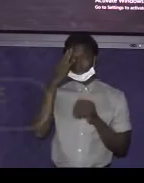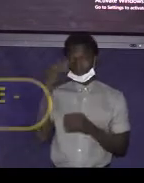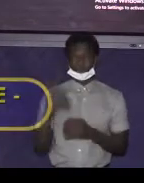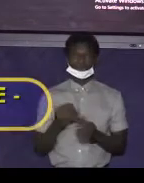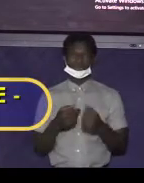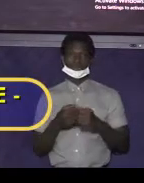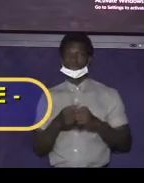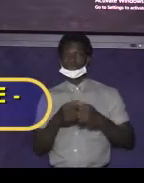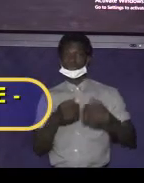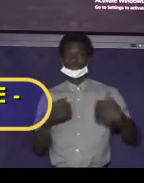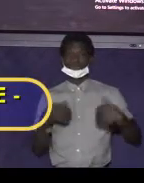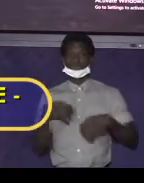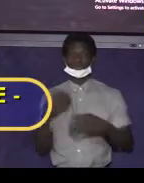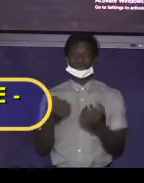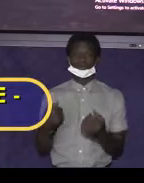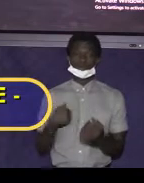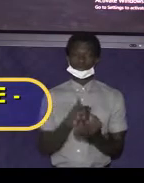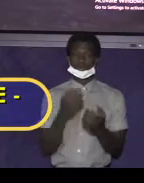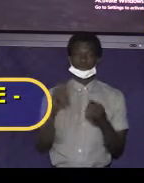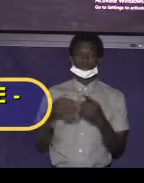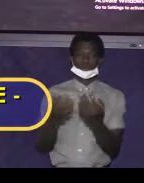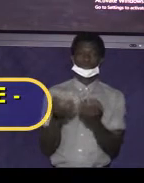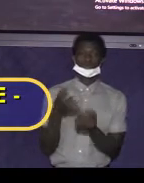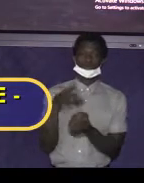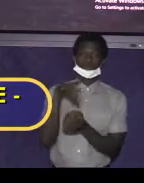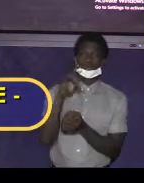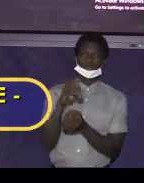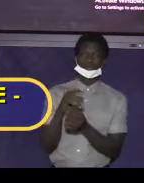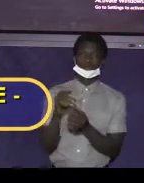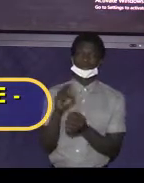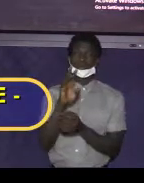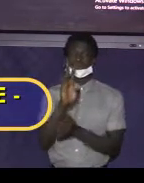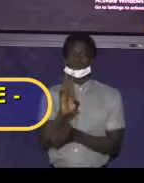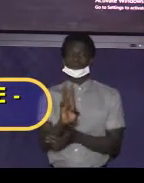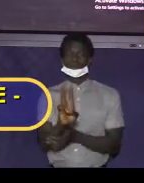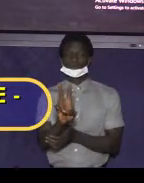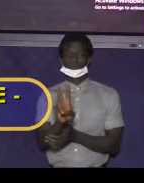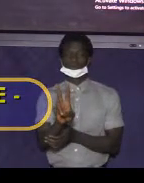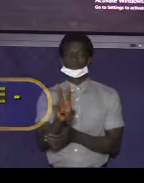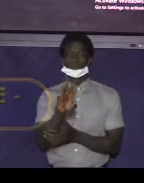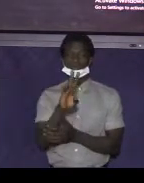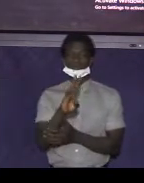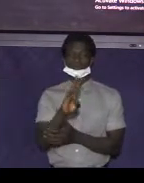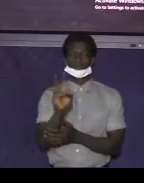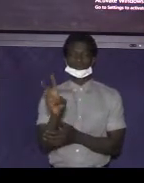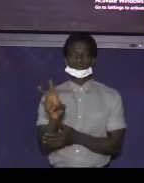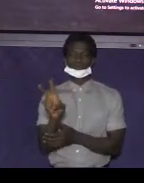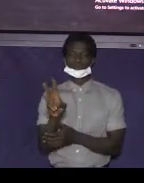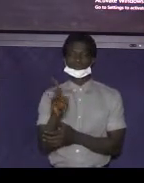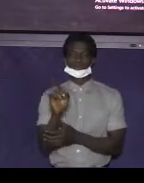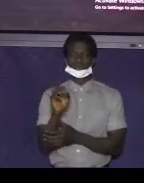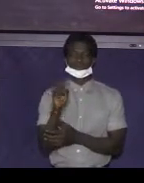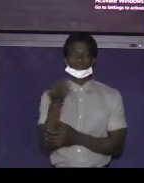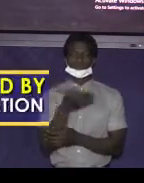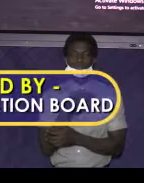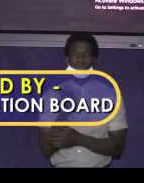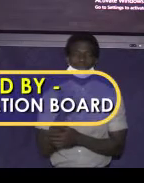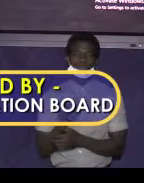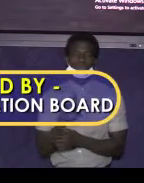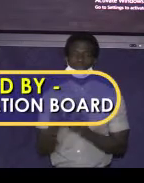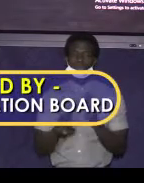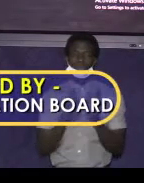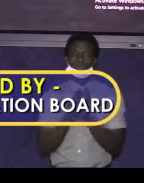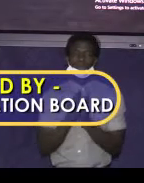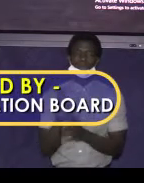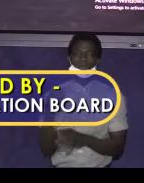distance, we want to find it out, but we know the average speed has been given as 72 kilometers per hour. We know that the time is 4 hours. So we have to